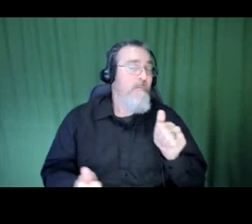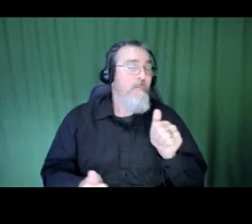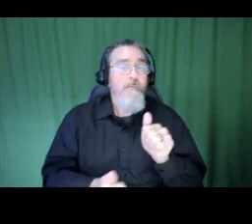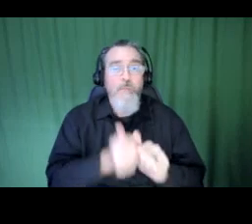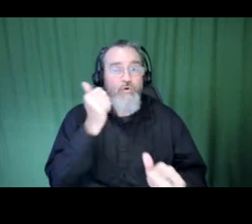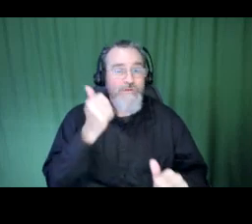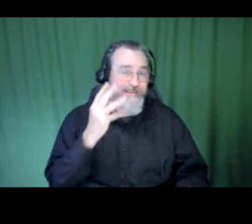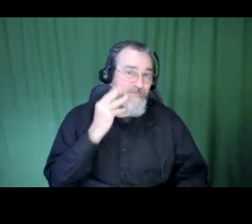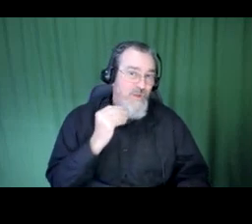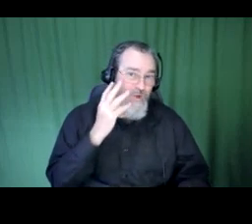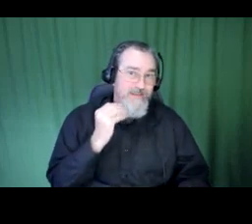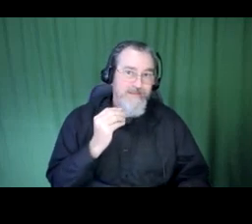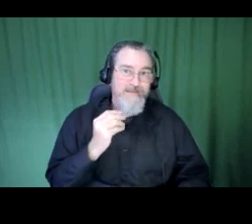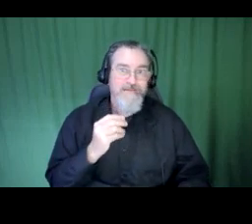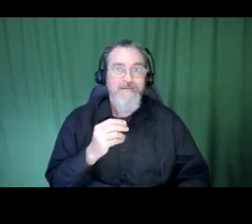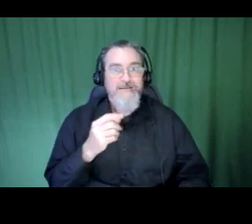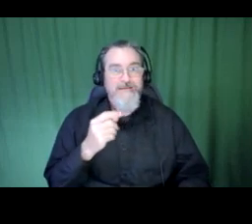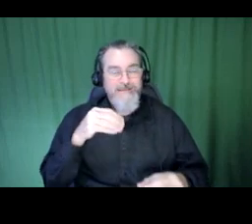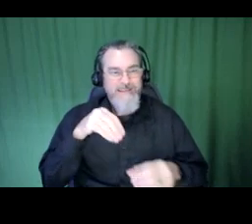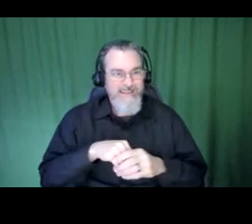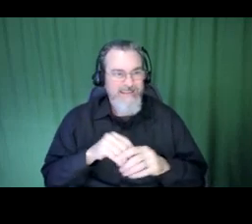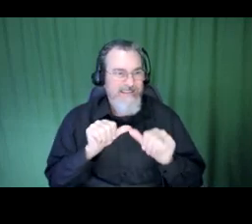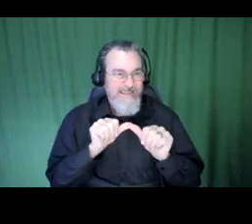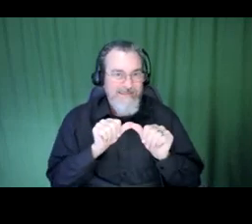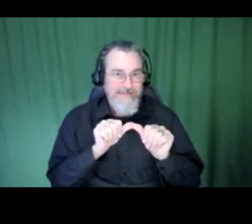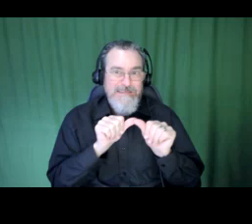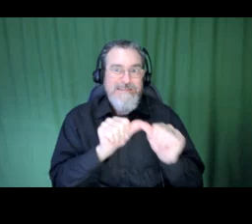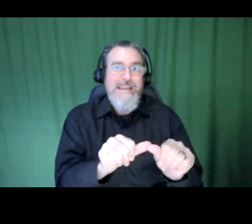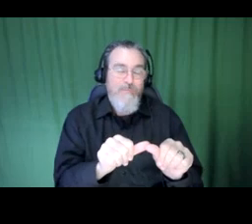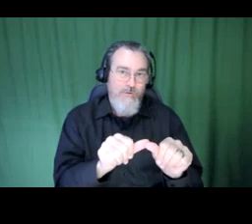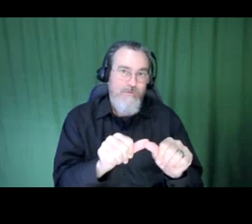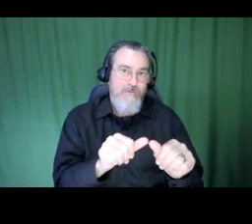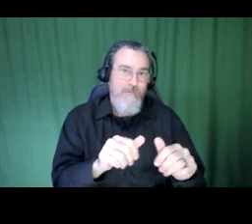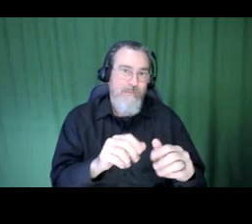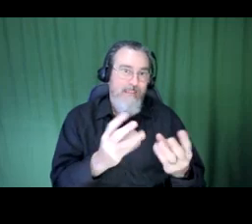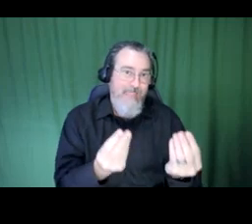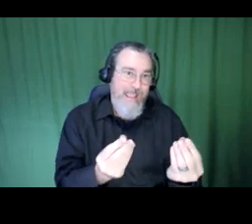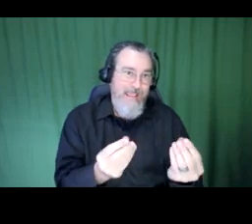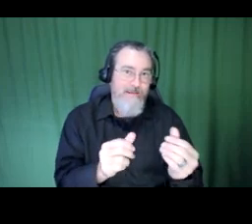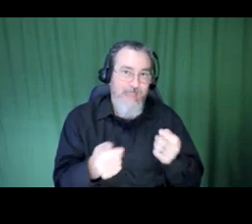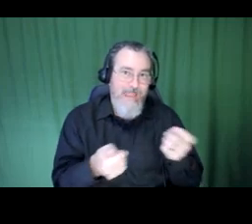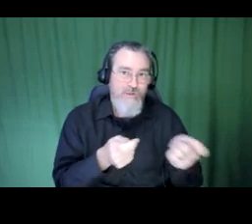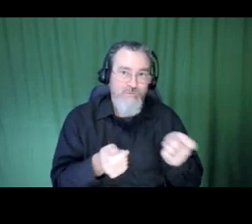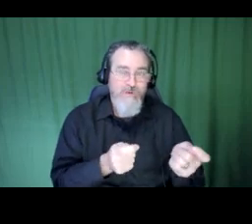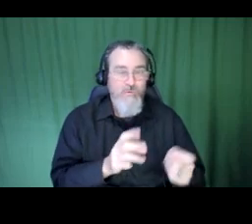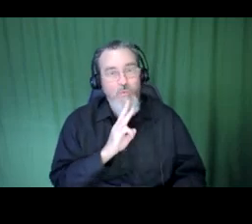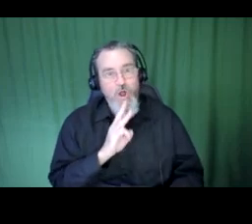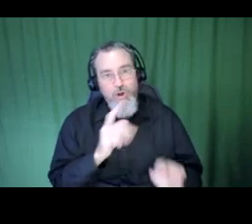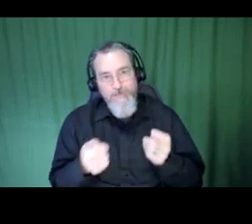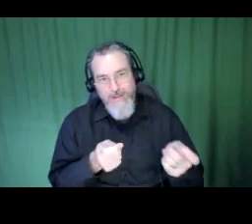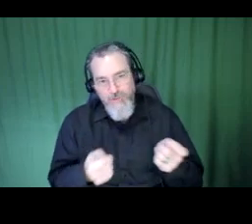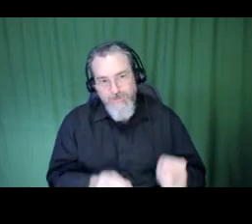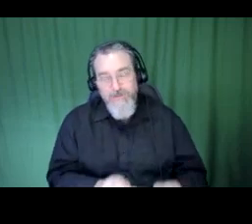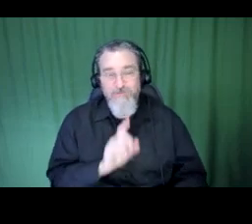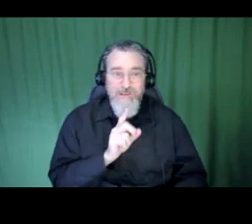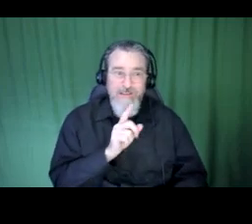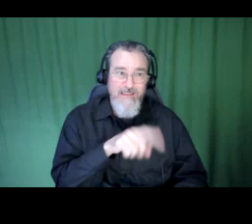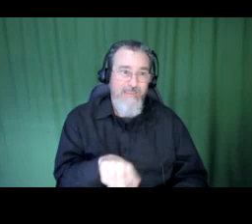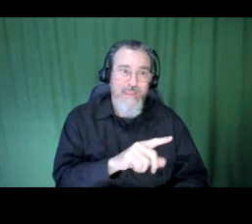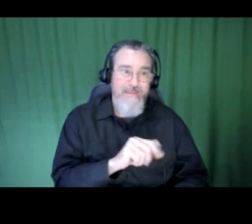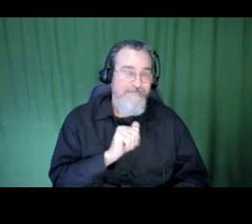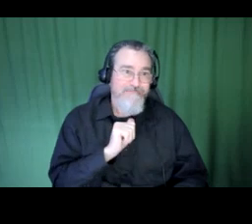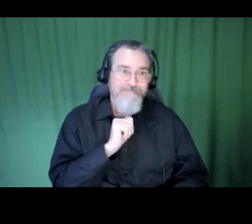in sustainable land and water management, and they're really underrepresented in our current natural resource